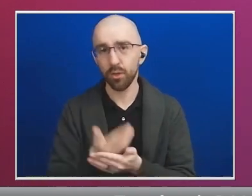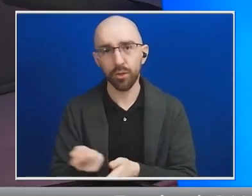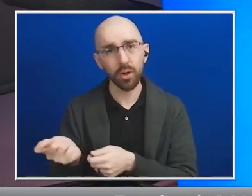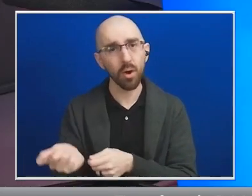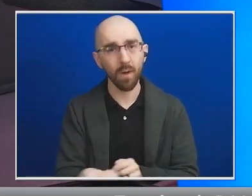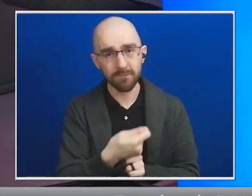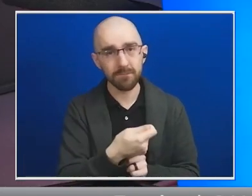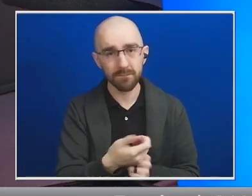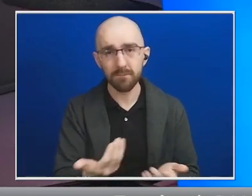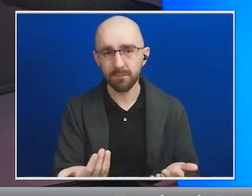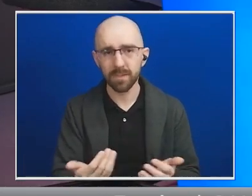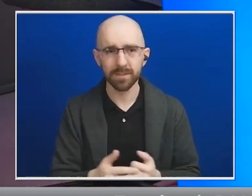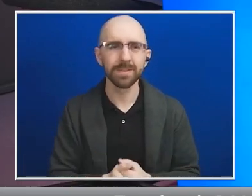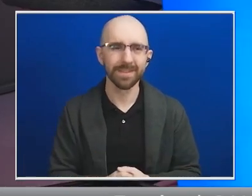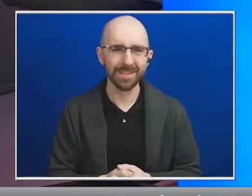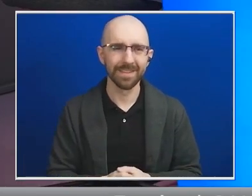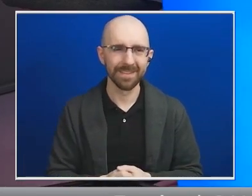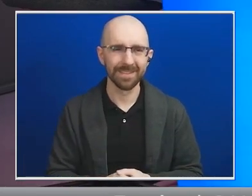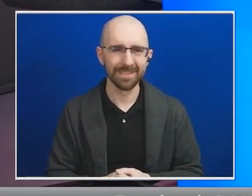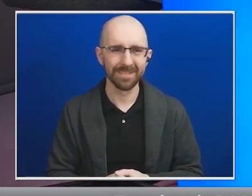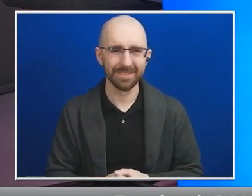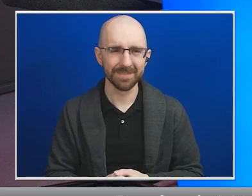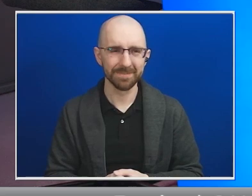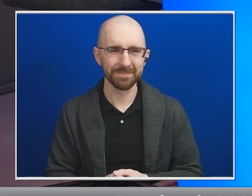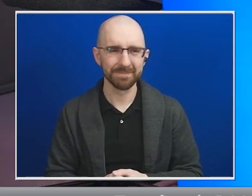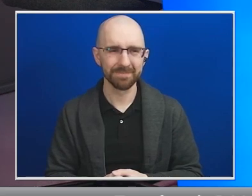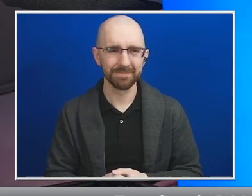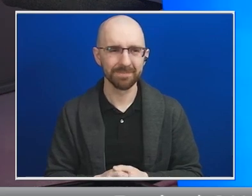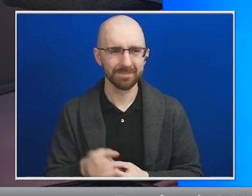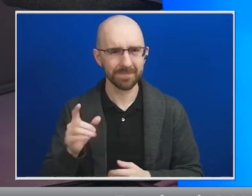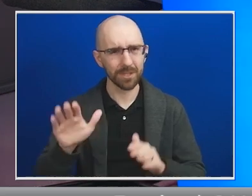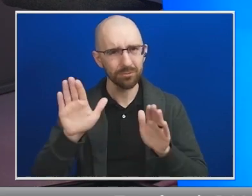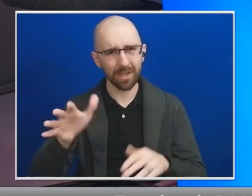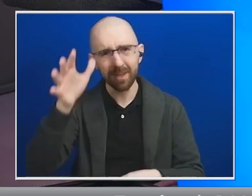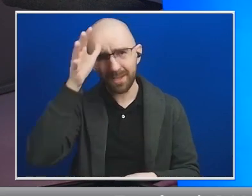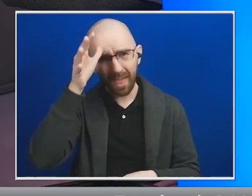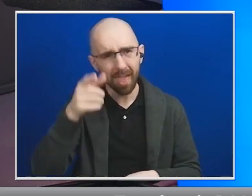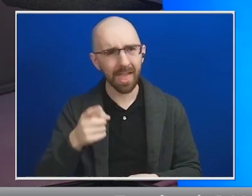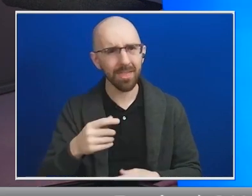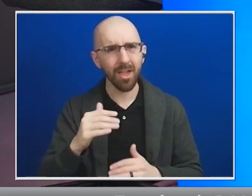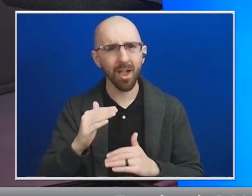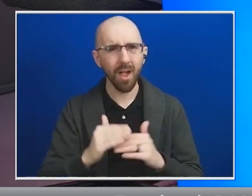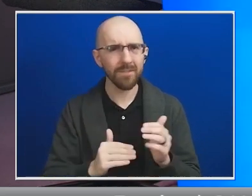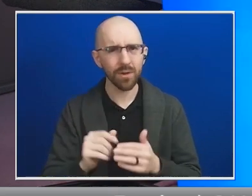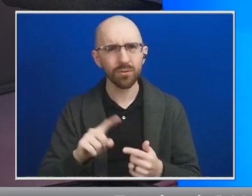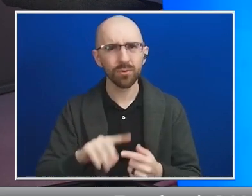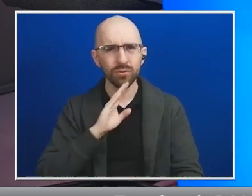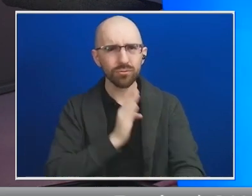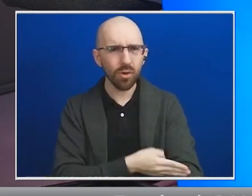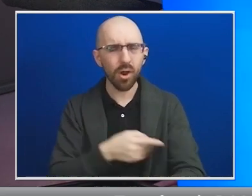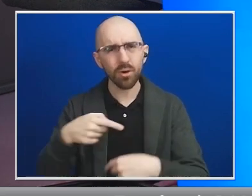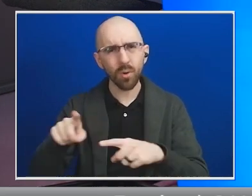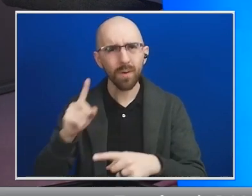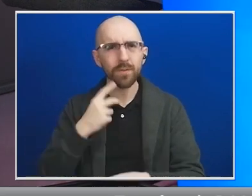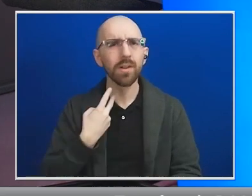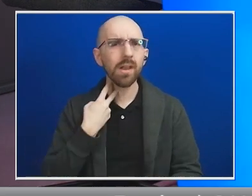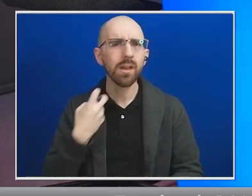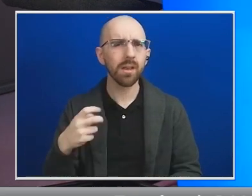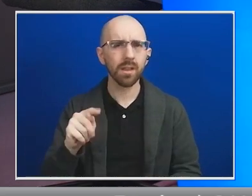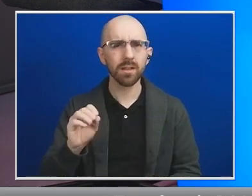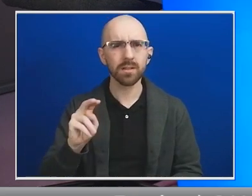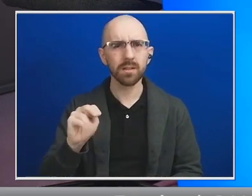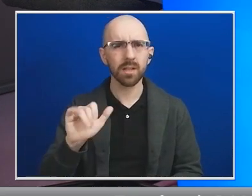day. You're a great dad. I bet it was such a comfort to your daughter going in to have her tonsils out that she had you to ask